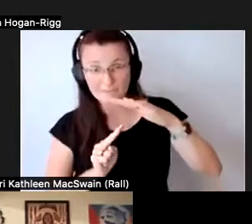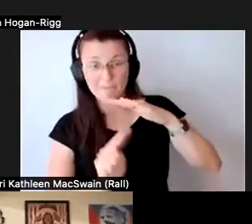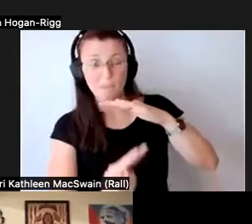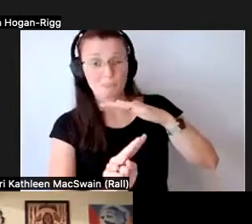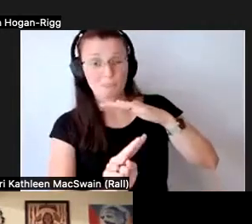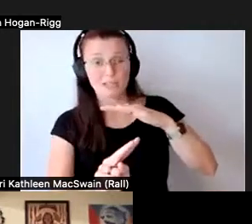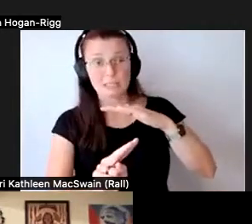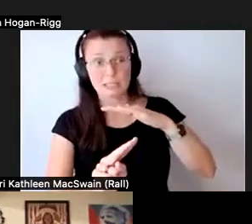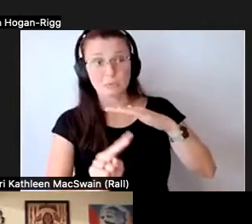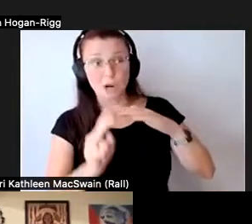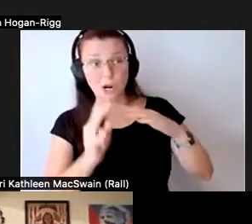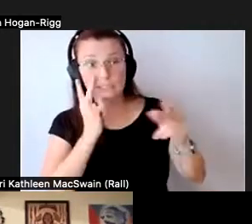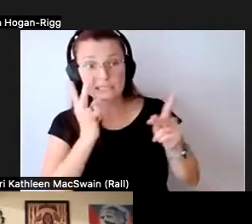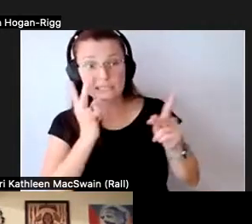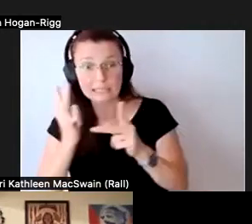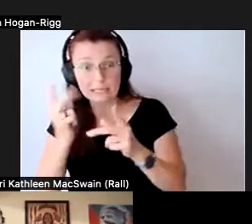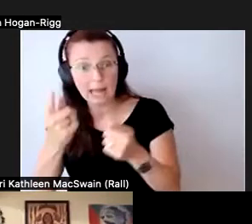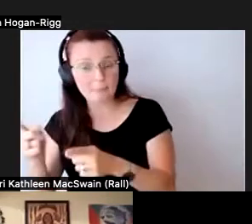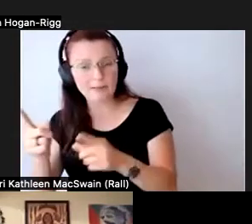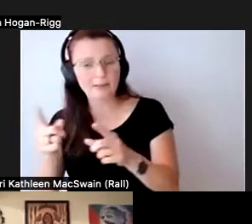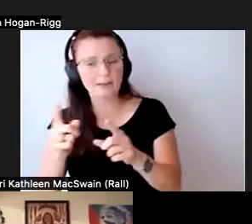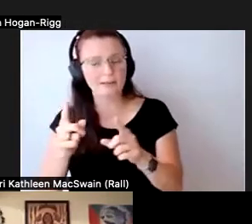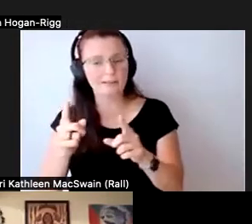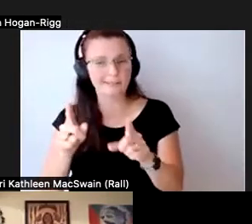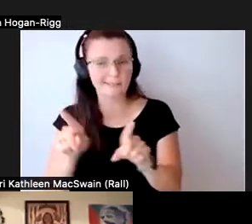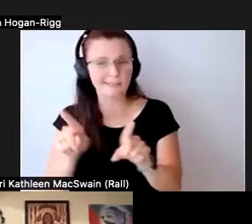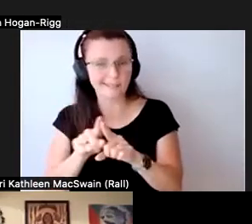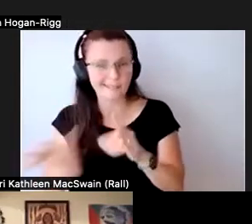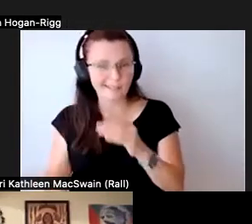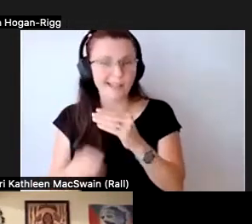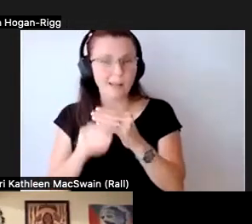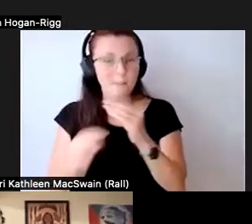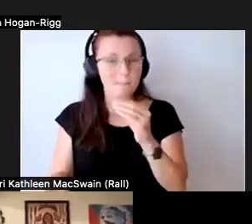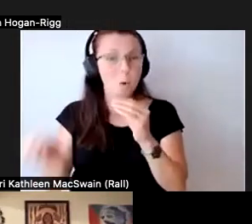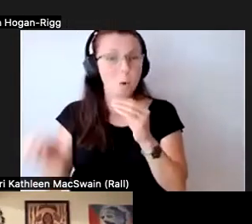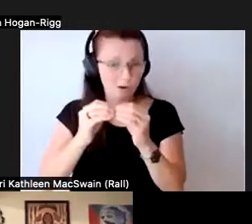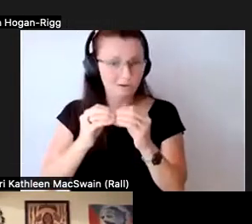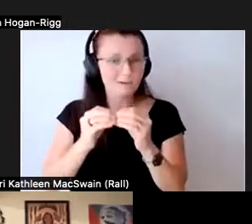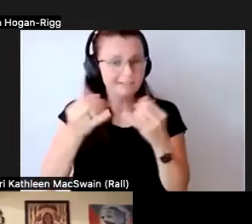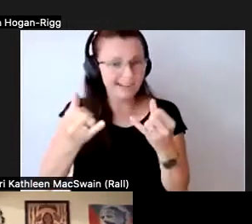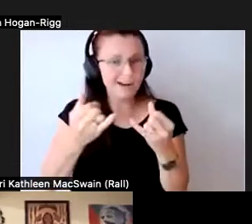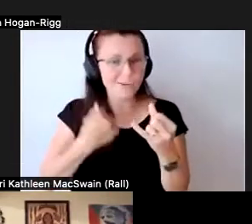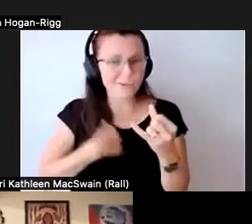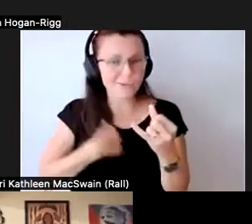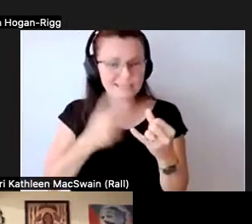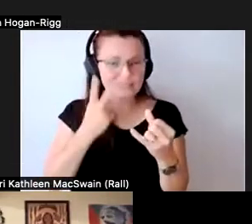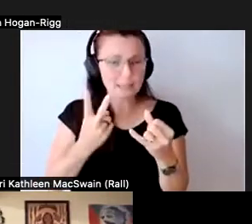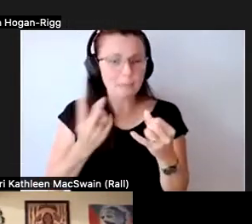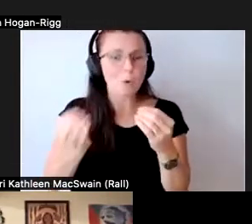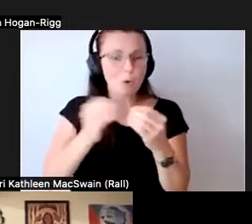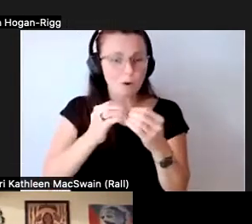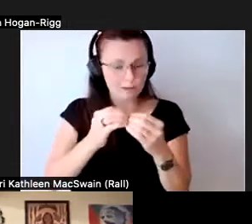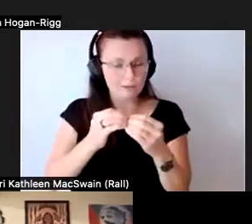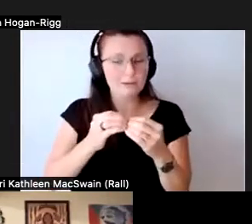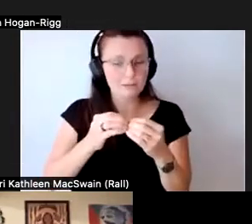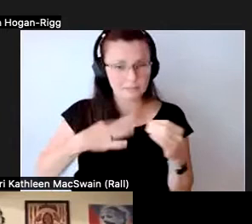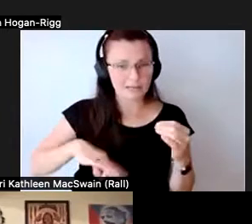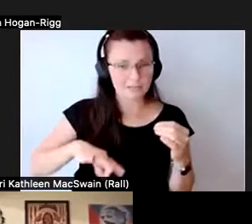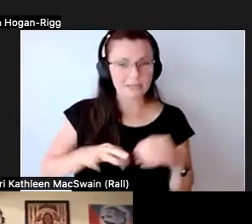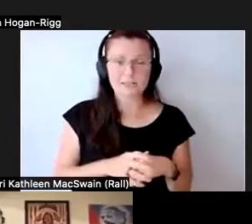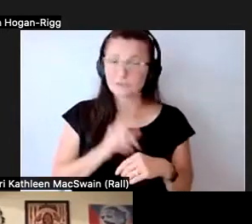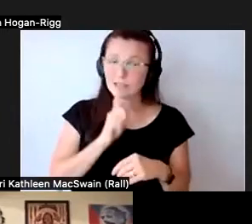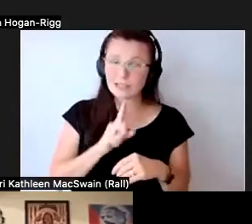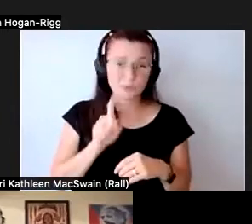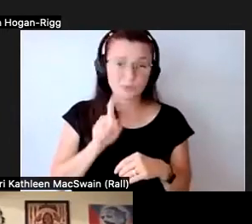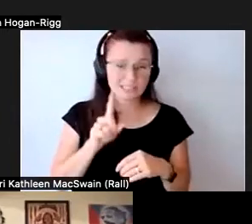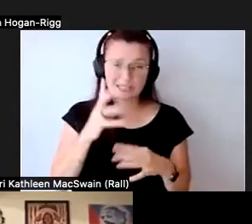really necessarily think about, but we're living with them now. It takes beautiful folks to do this work. I'm